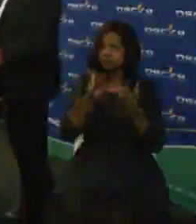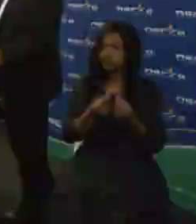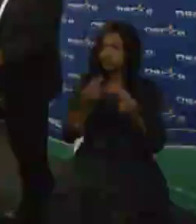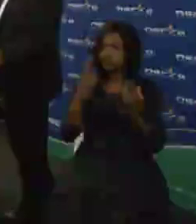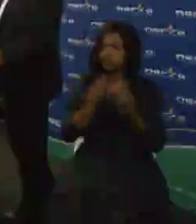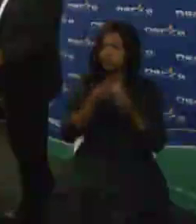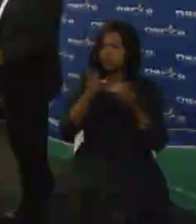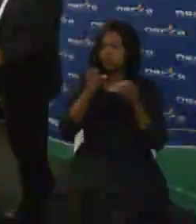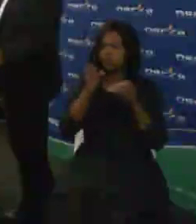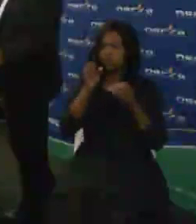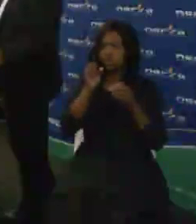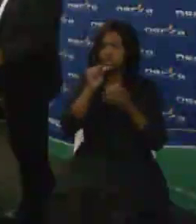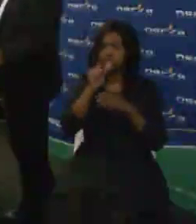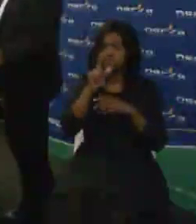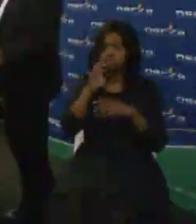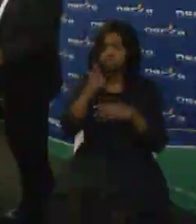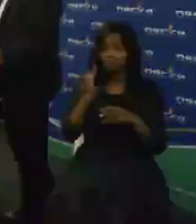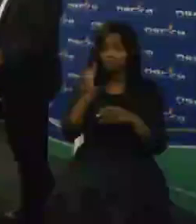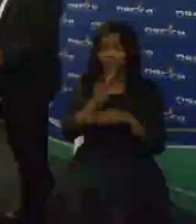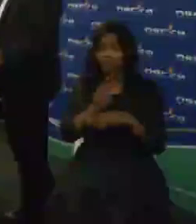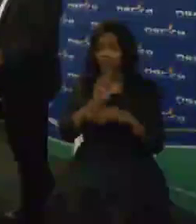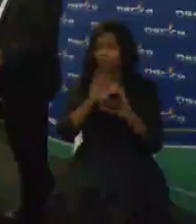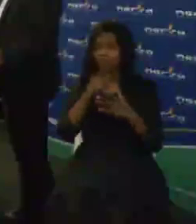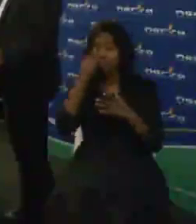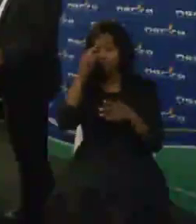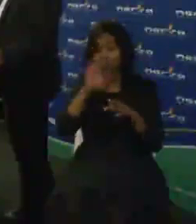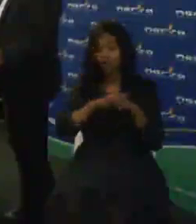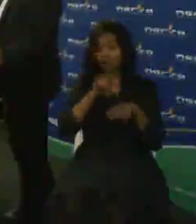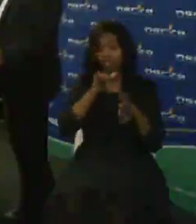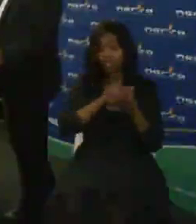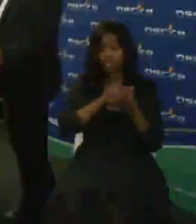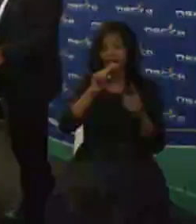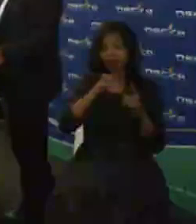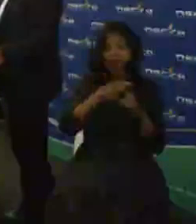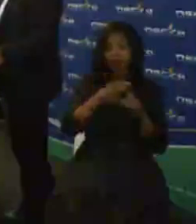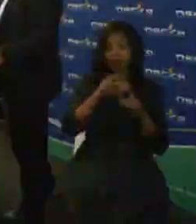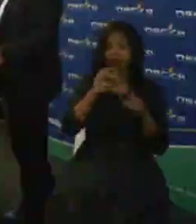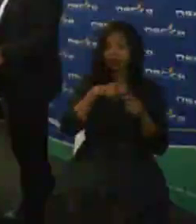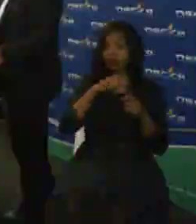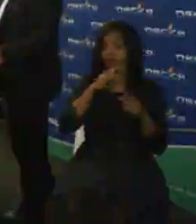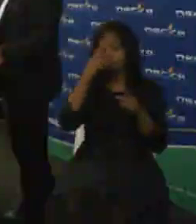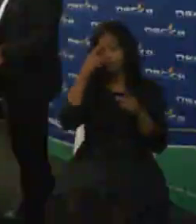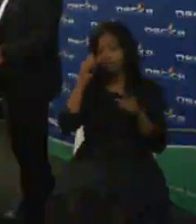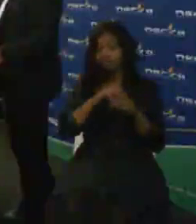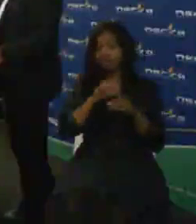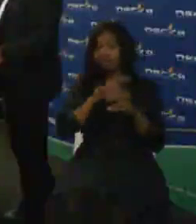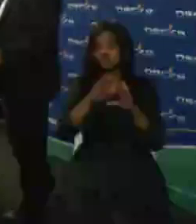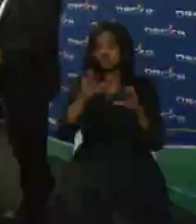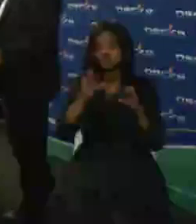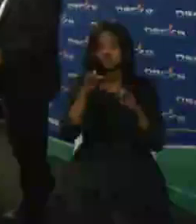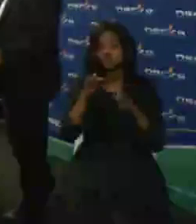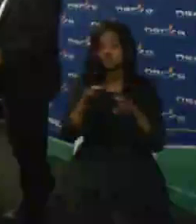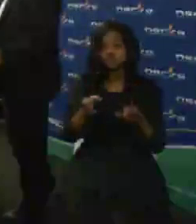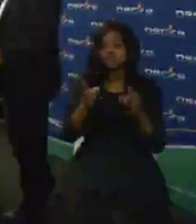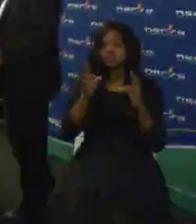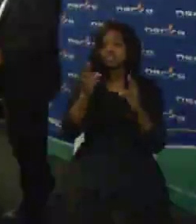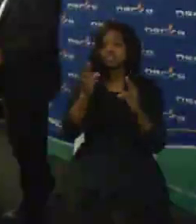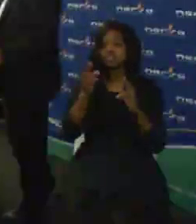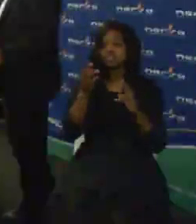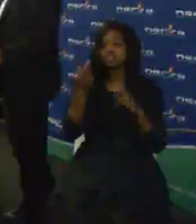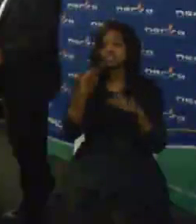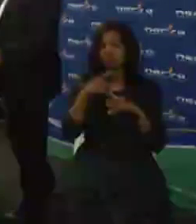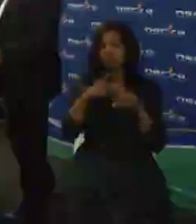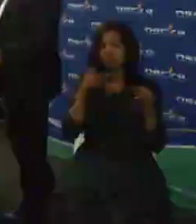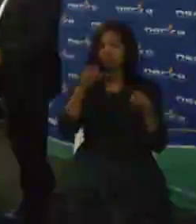revenue variance. I think on that item, we believe that there is no significant risk from